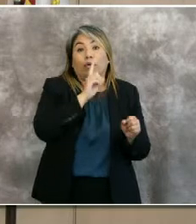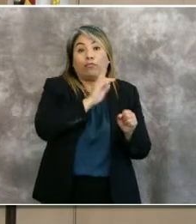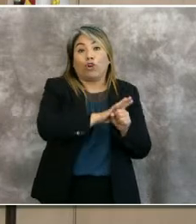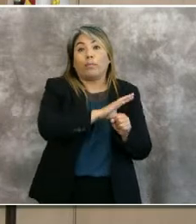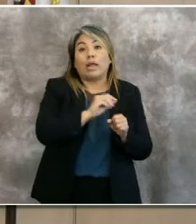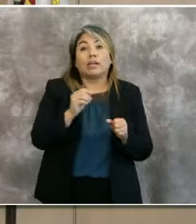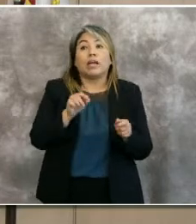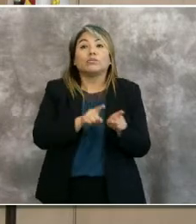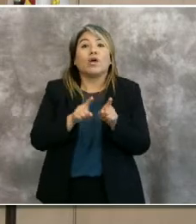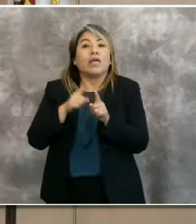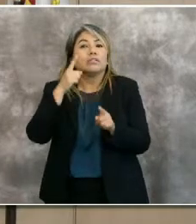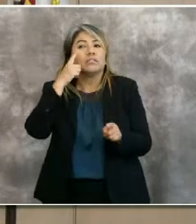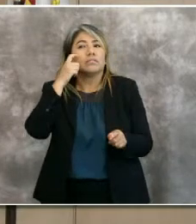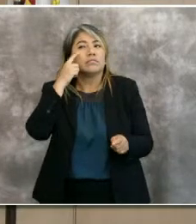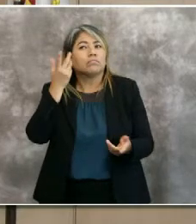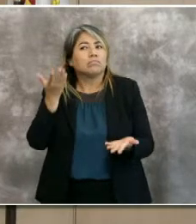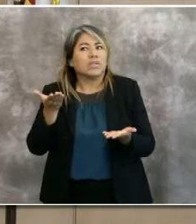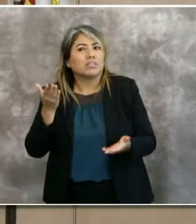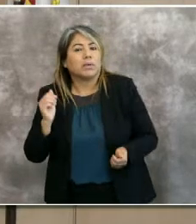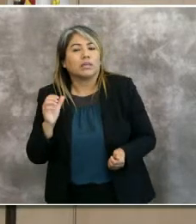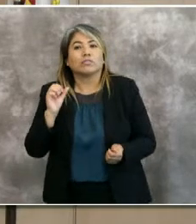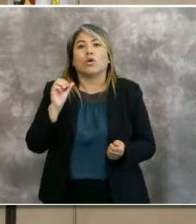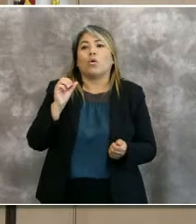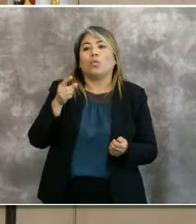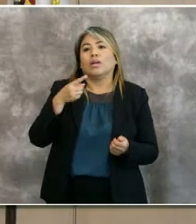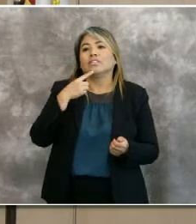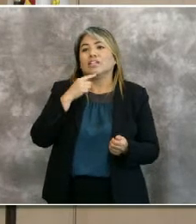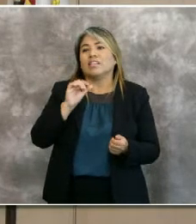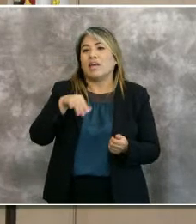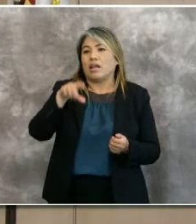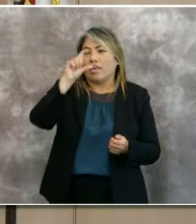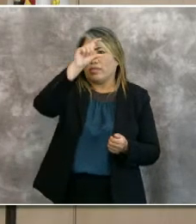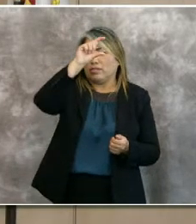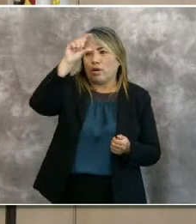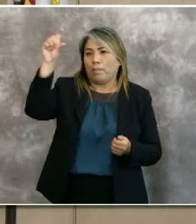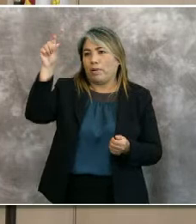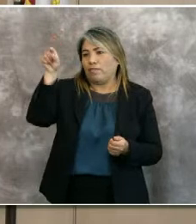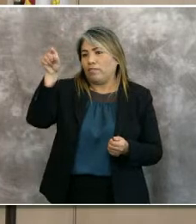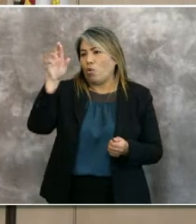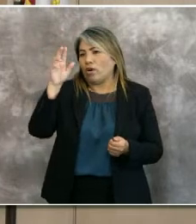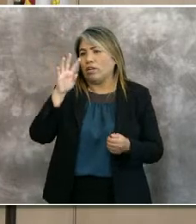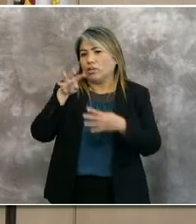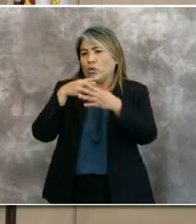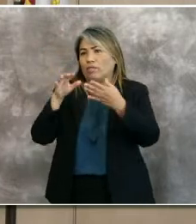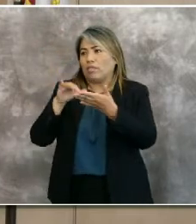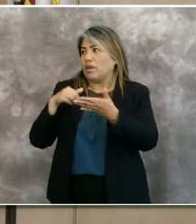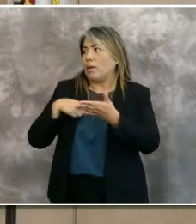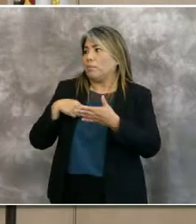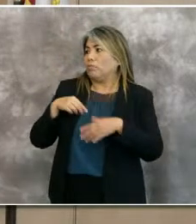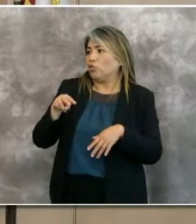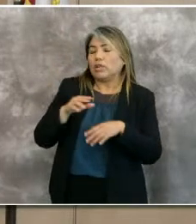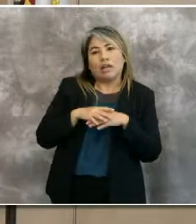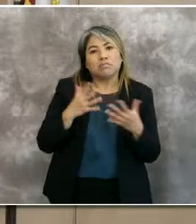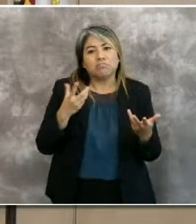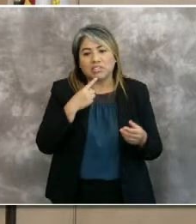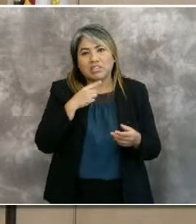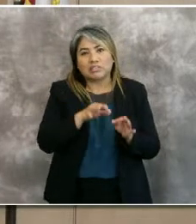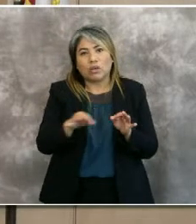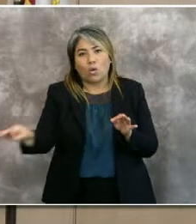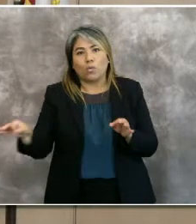as suspect. And it states there that at the top of the, at least the graphic that I'm looking at.